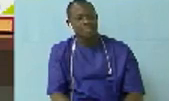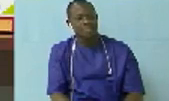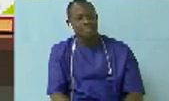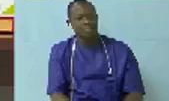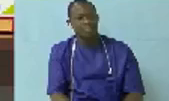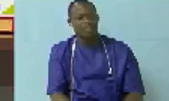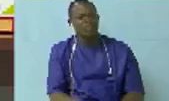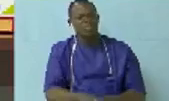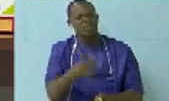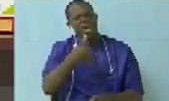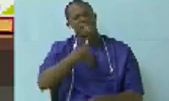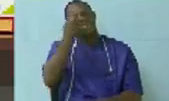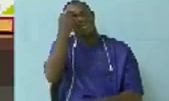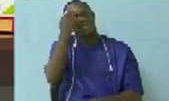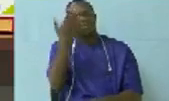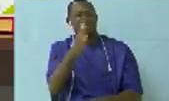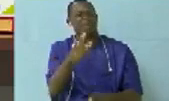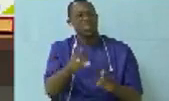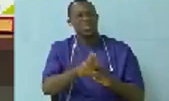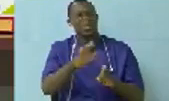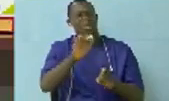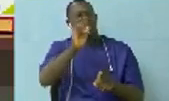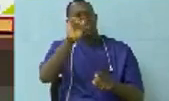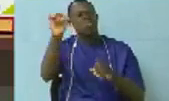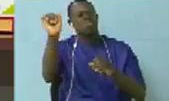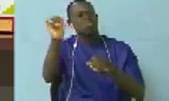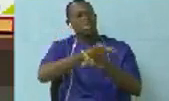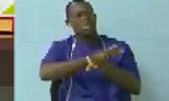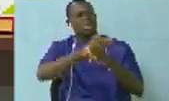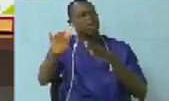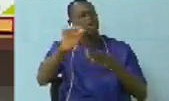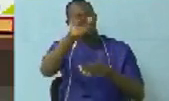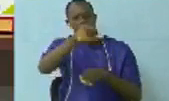mind your business. That's